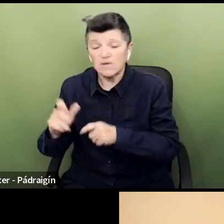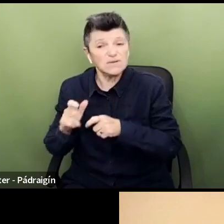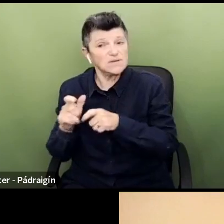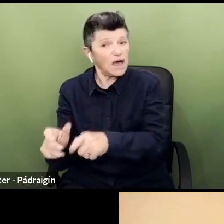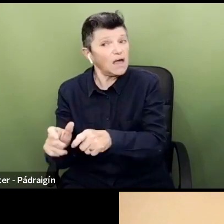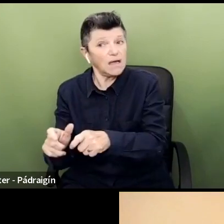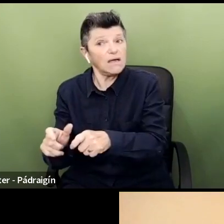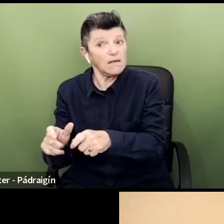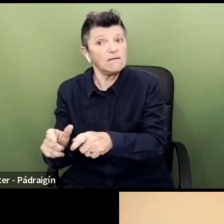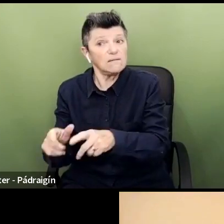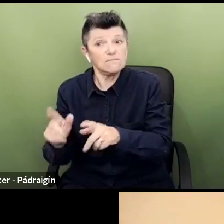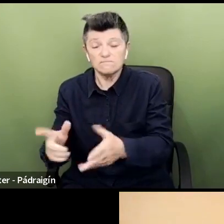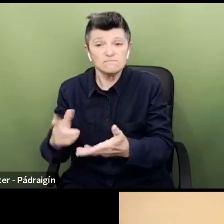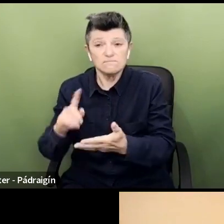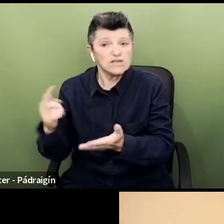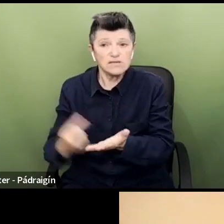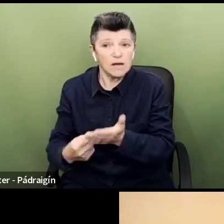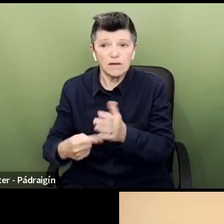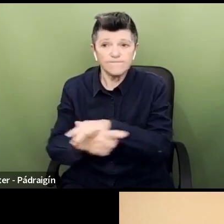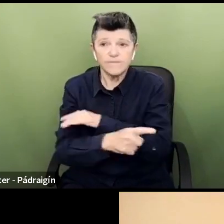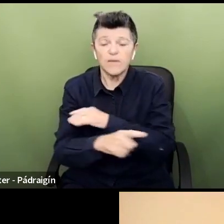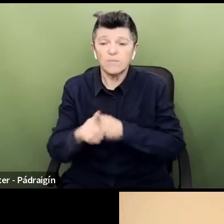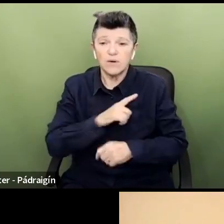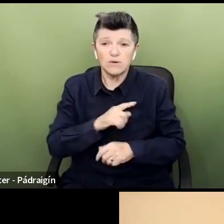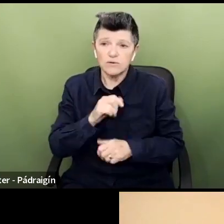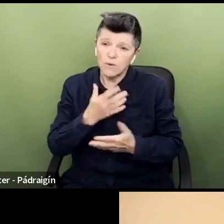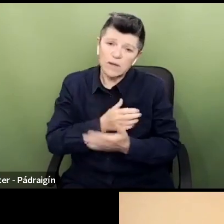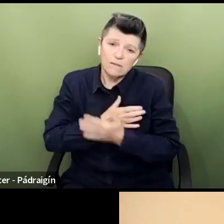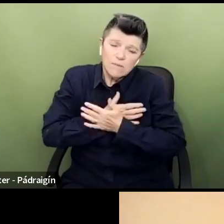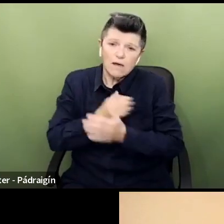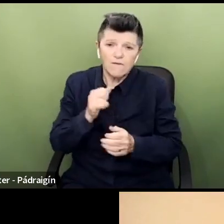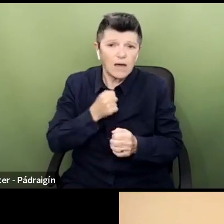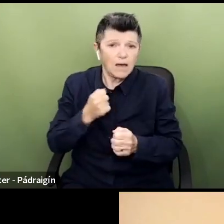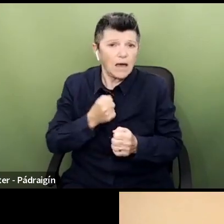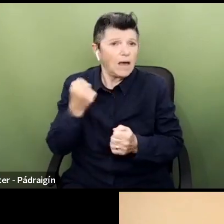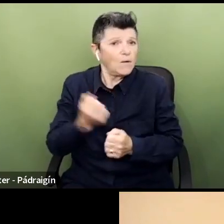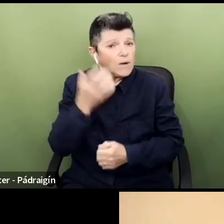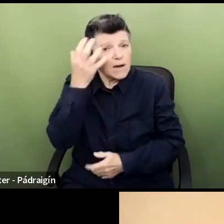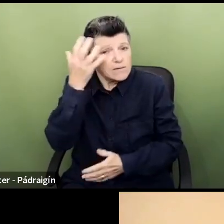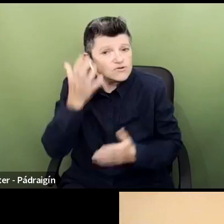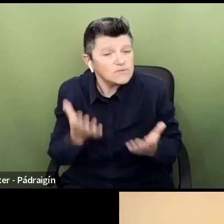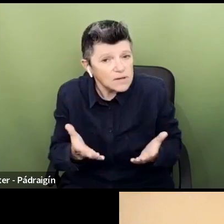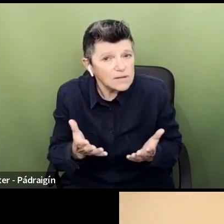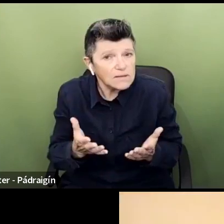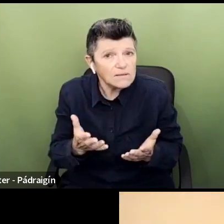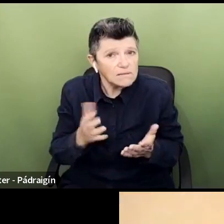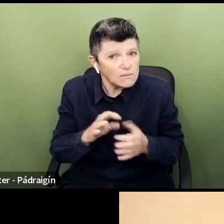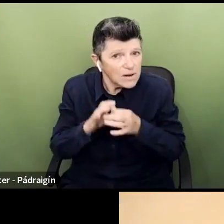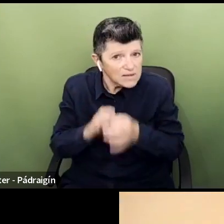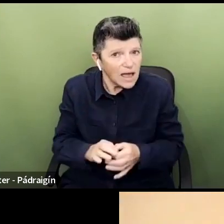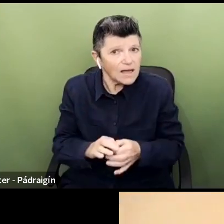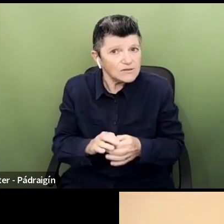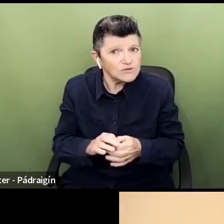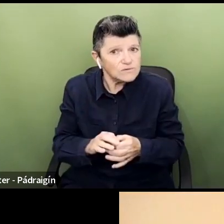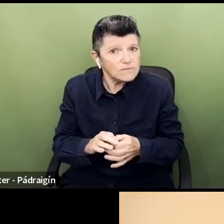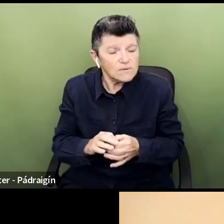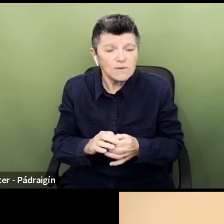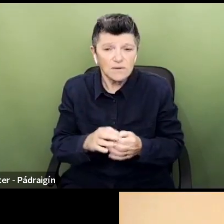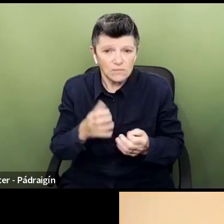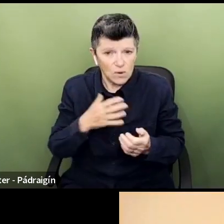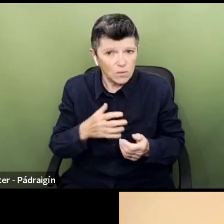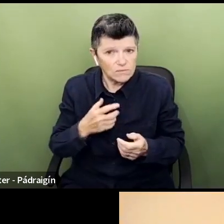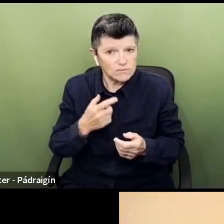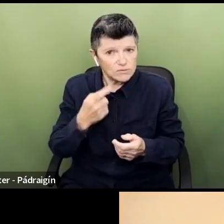we love our country. We have attachments. We want to see it